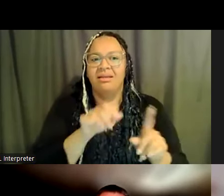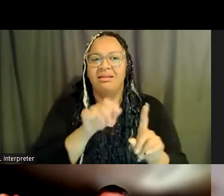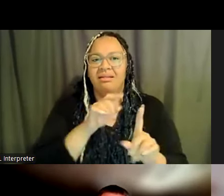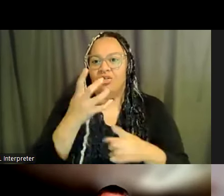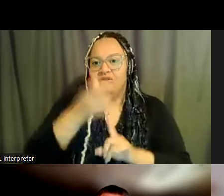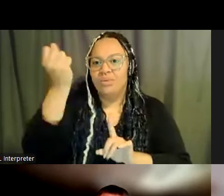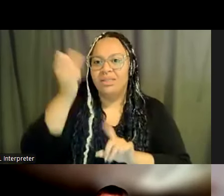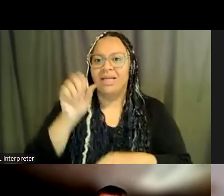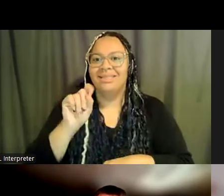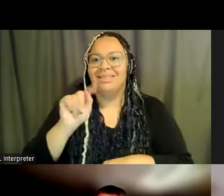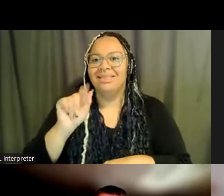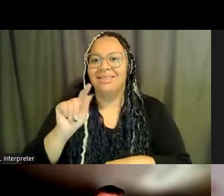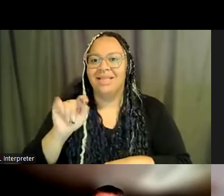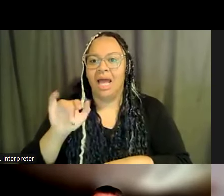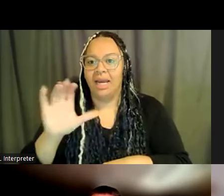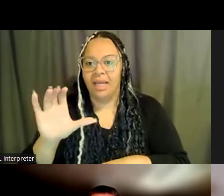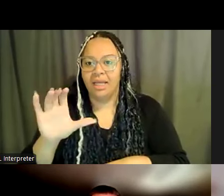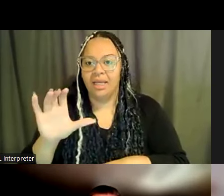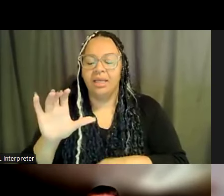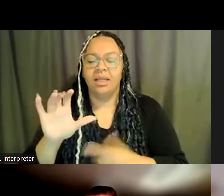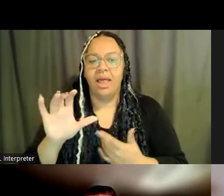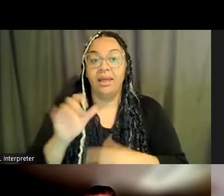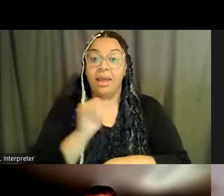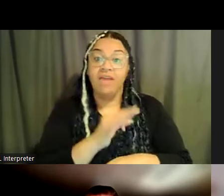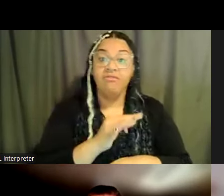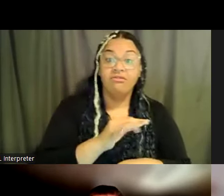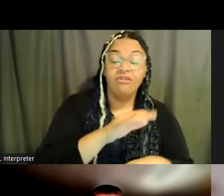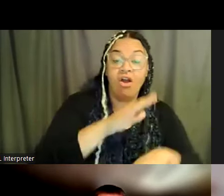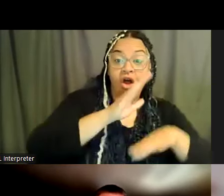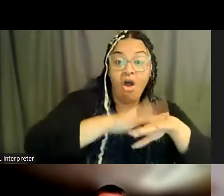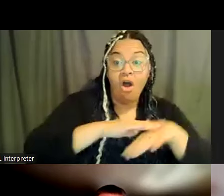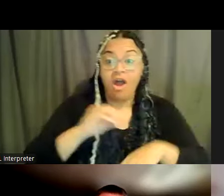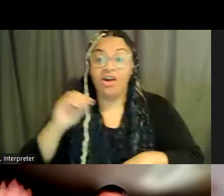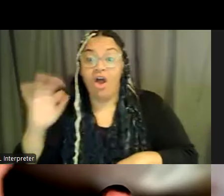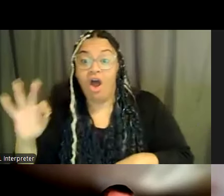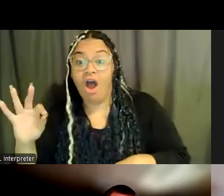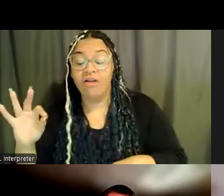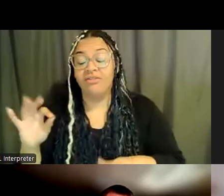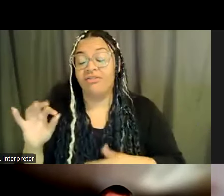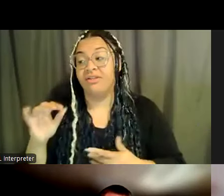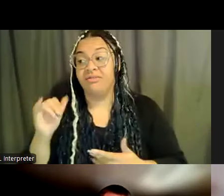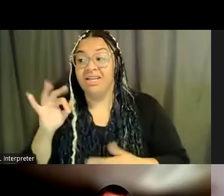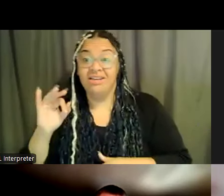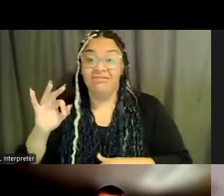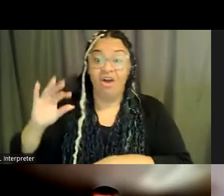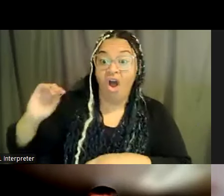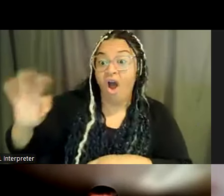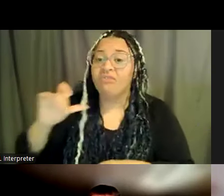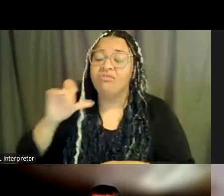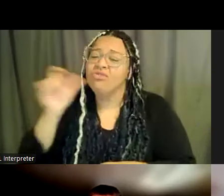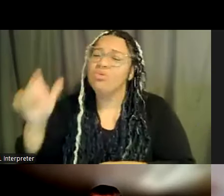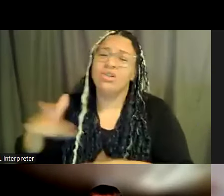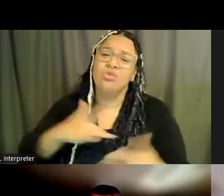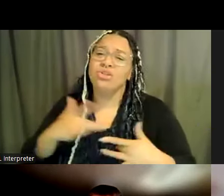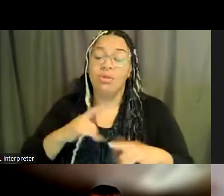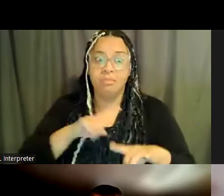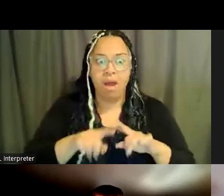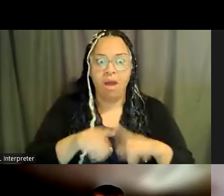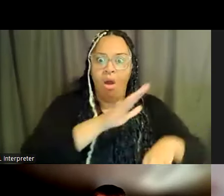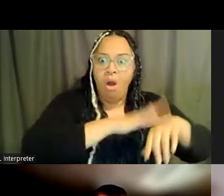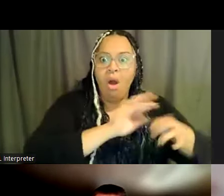either on or it's off. And if it's off, you have nothing to worry about. But if it's on, it's 100% a crisis. And as you saw with